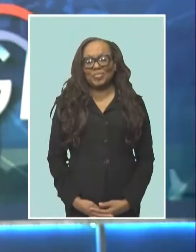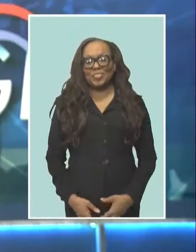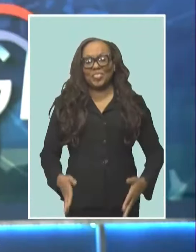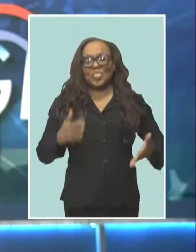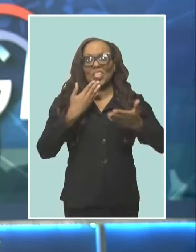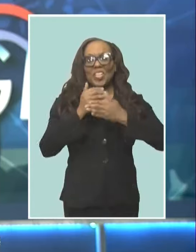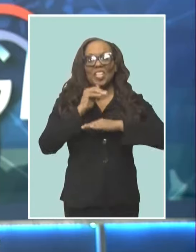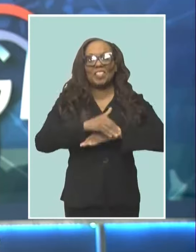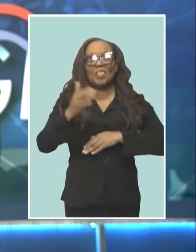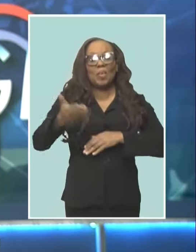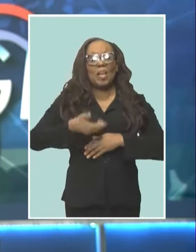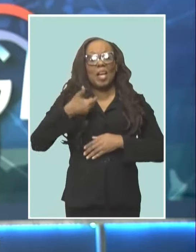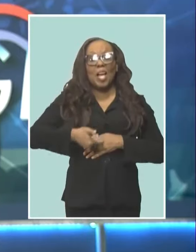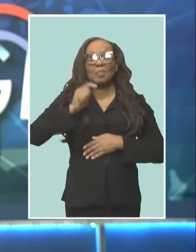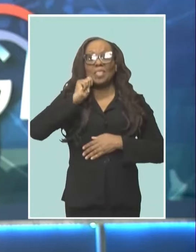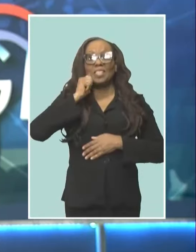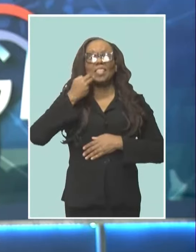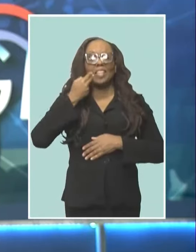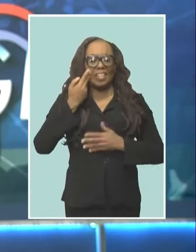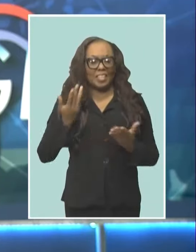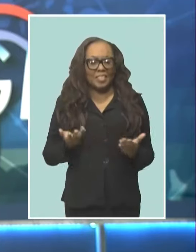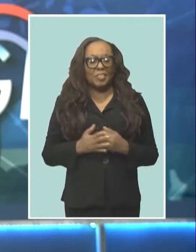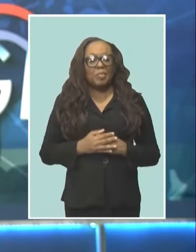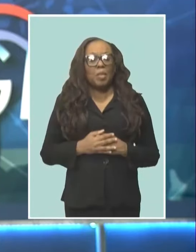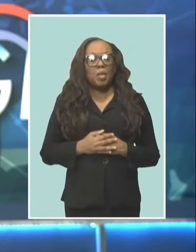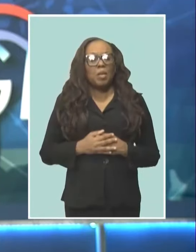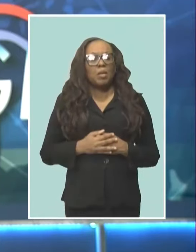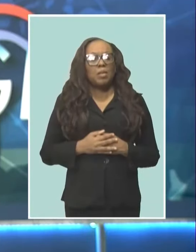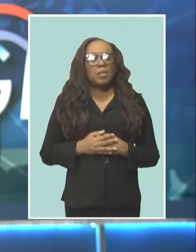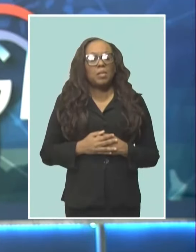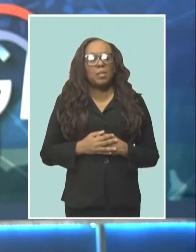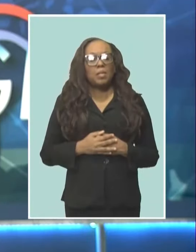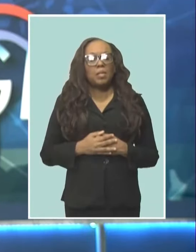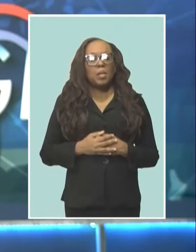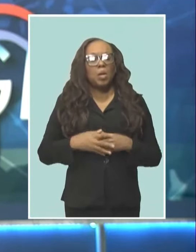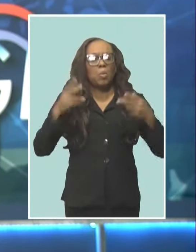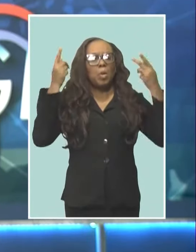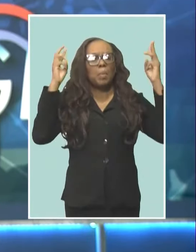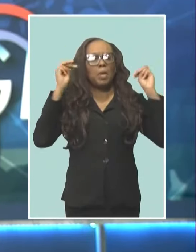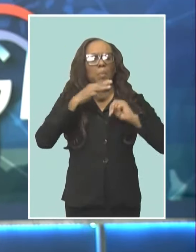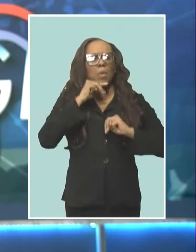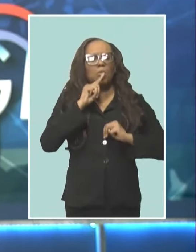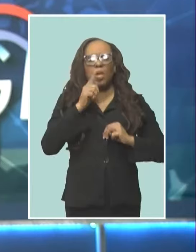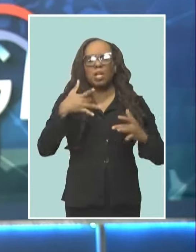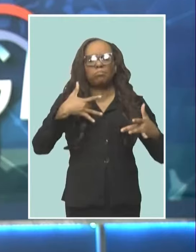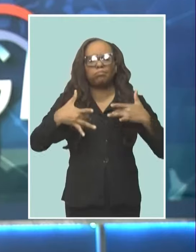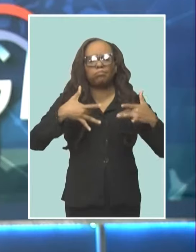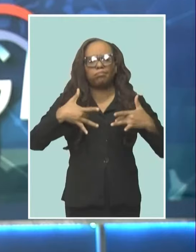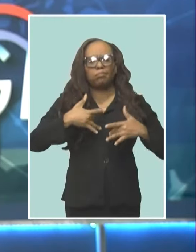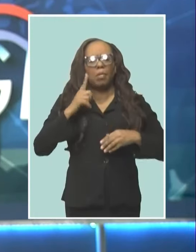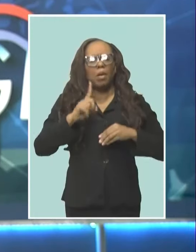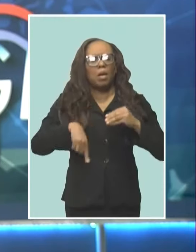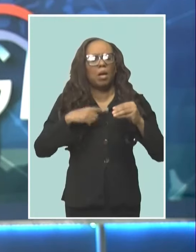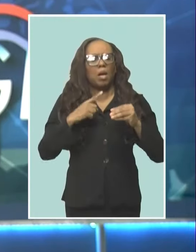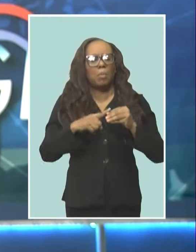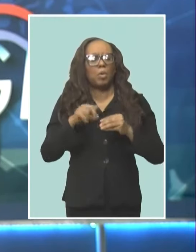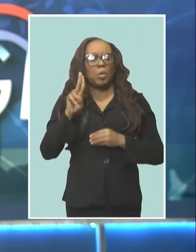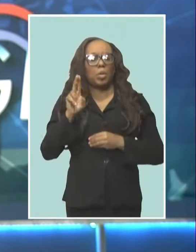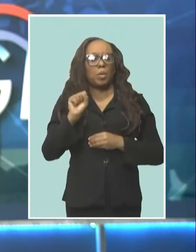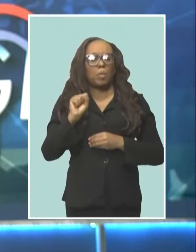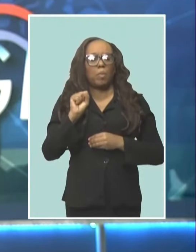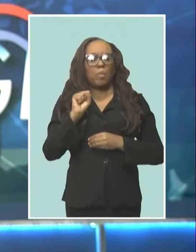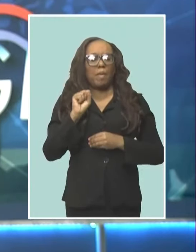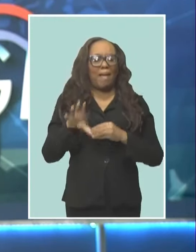Good evening and welcome. I'm Tisha Hines with the details to the news. So concerned is Prime Minister Mia Motley about the impact